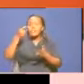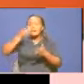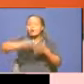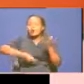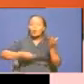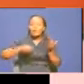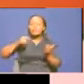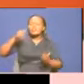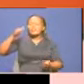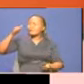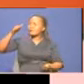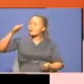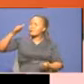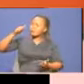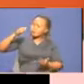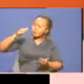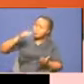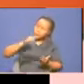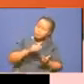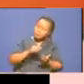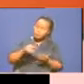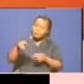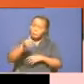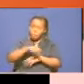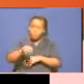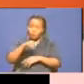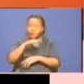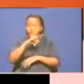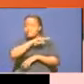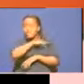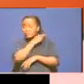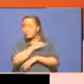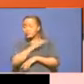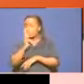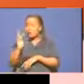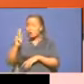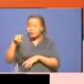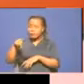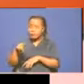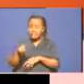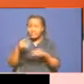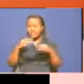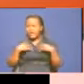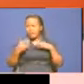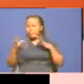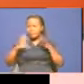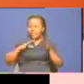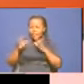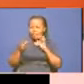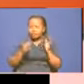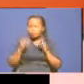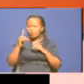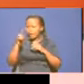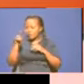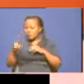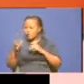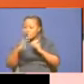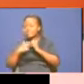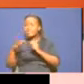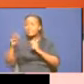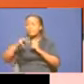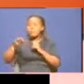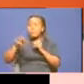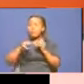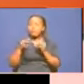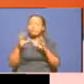we at the Mboya Hospital, our cost on average comes to around 1.7 to 1.8 million, which is the total cost of both the donor and the